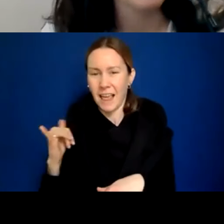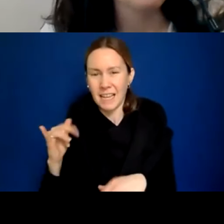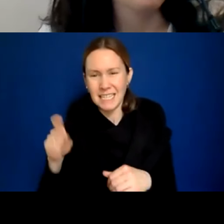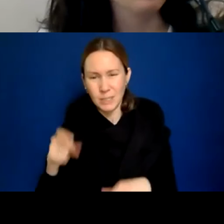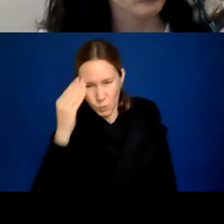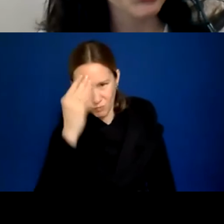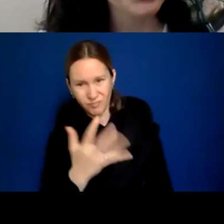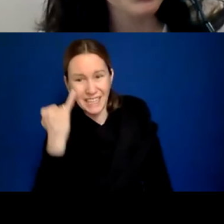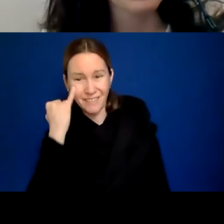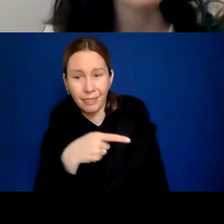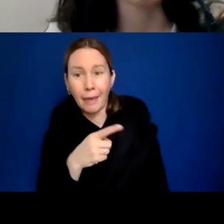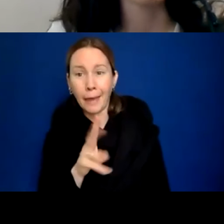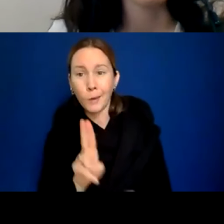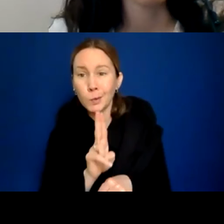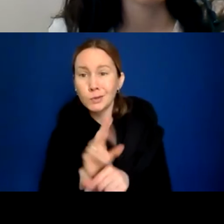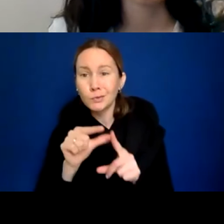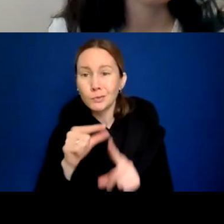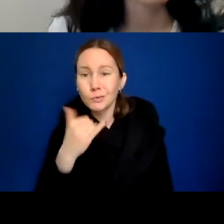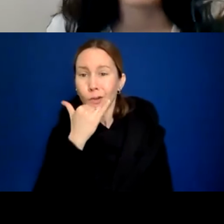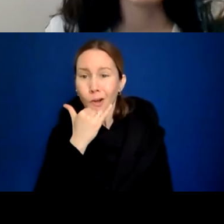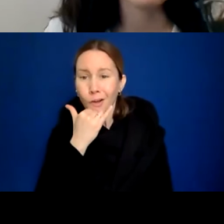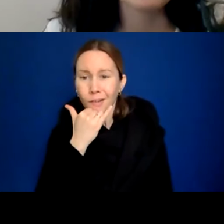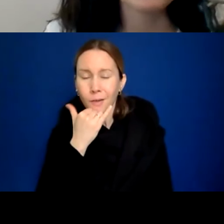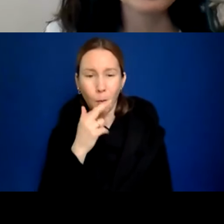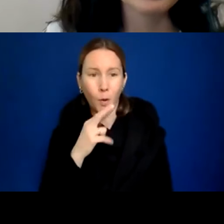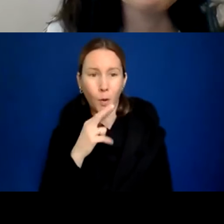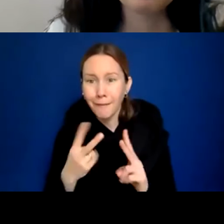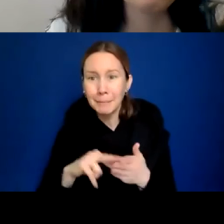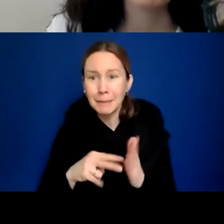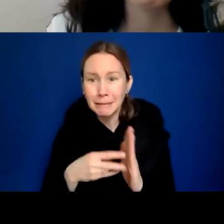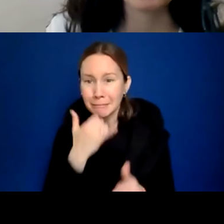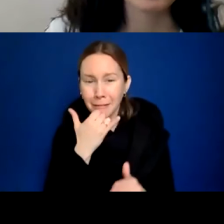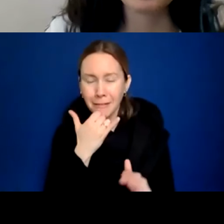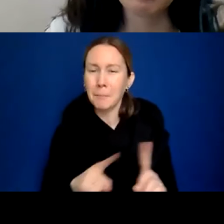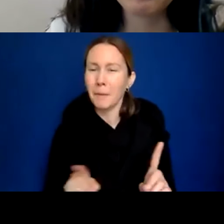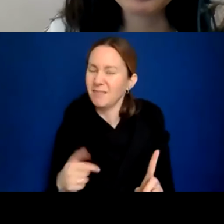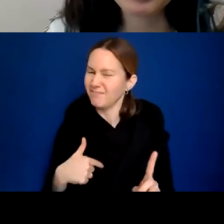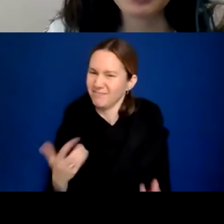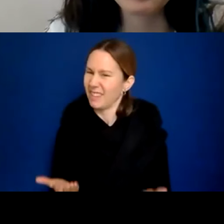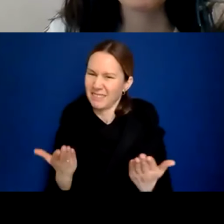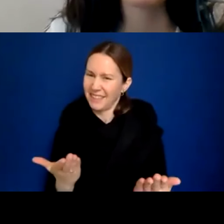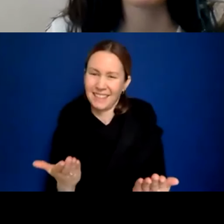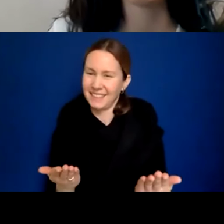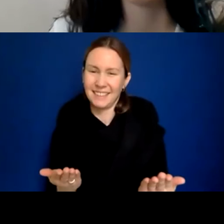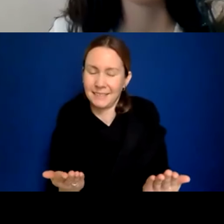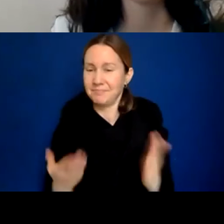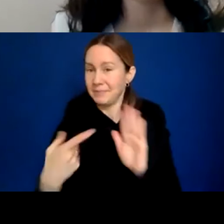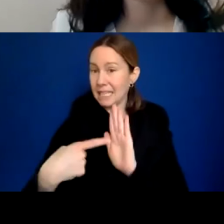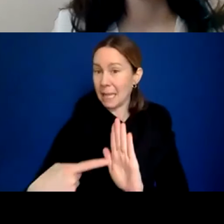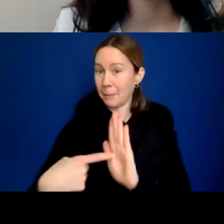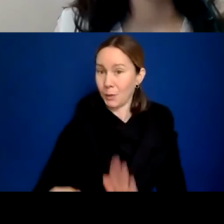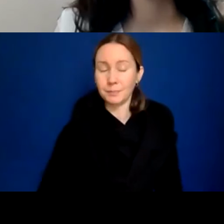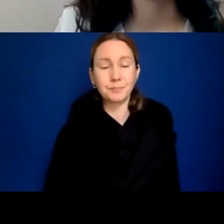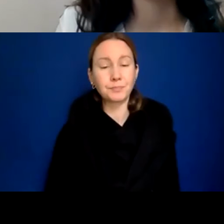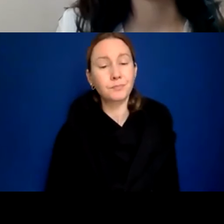when they've said a wrong word, but that's not necessarily what I recommend at all. So for example, if